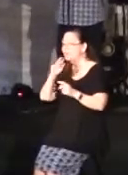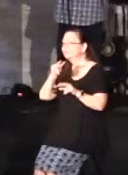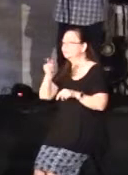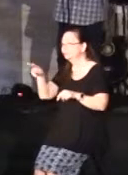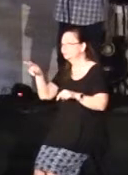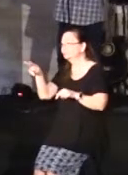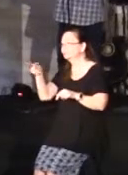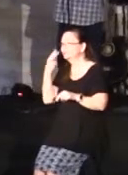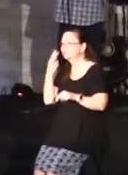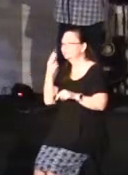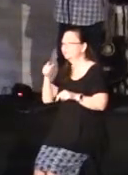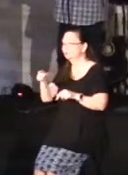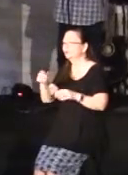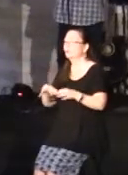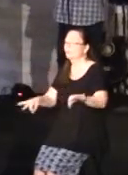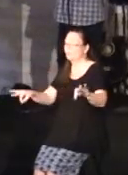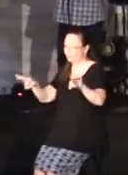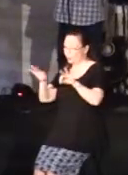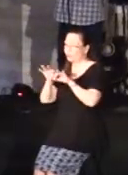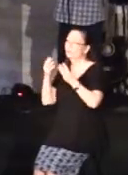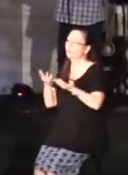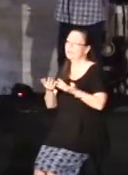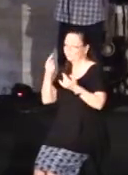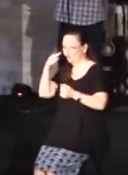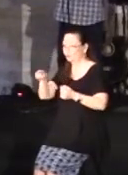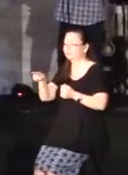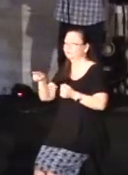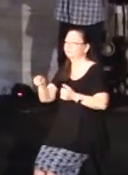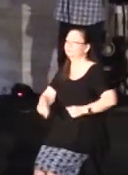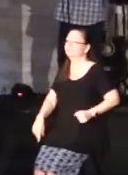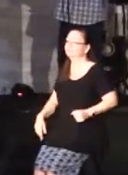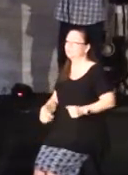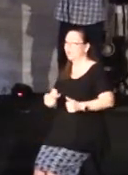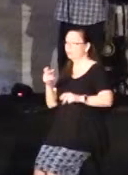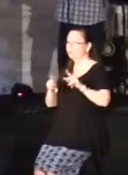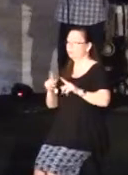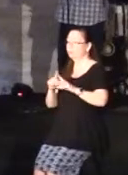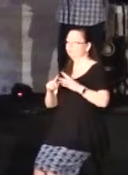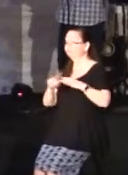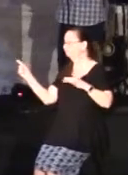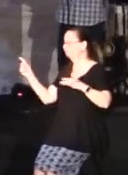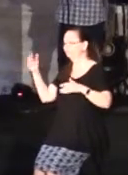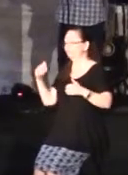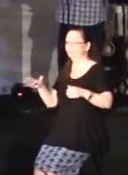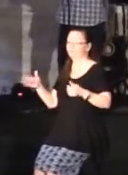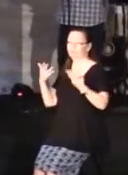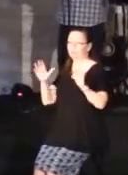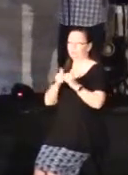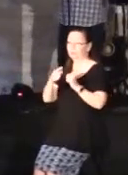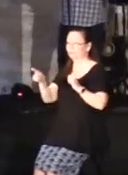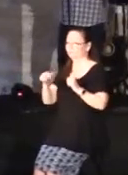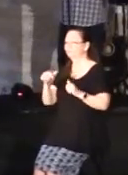at you and says, you are worth the wait. When other people run out on you because they've had enough, I